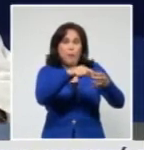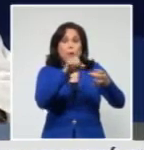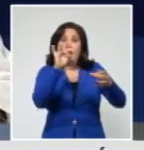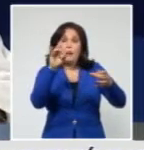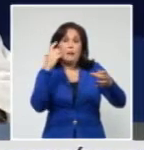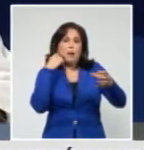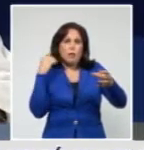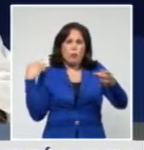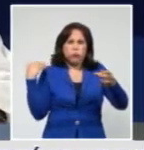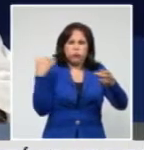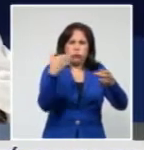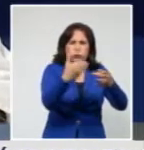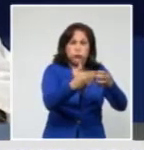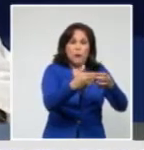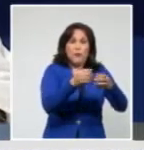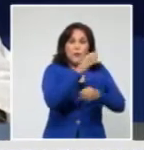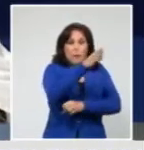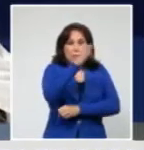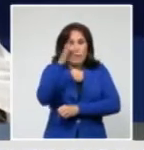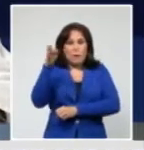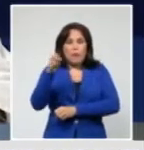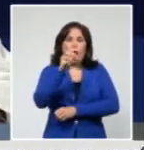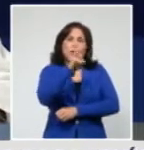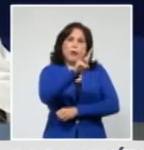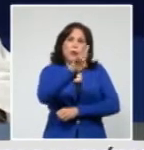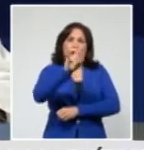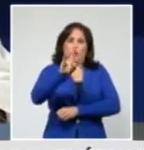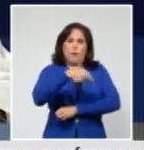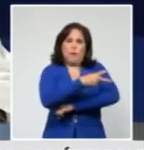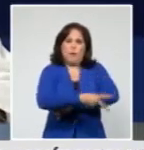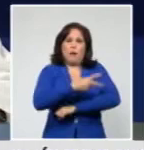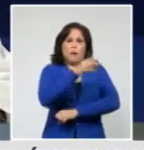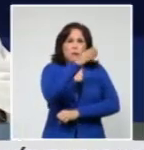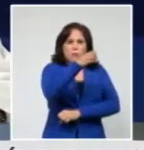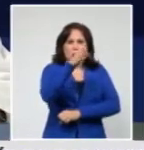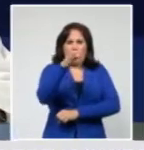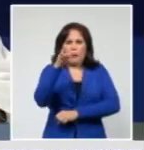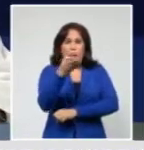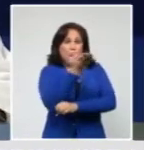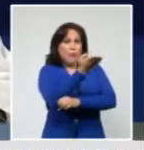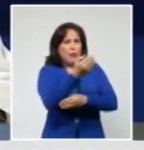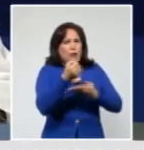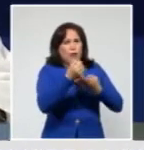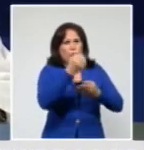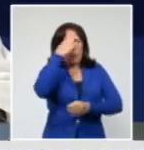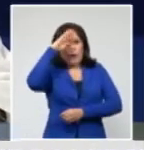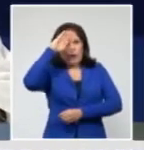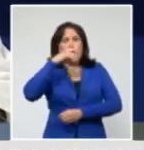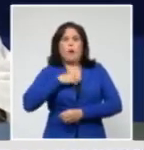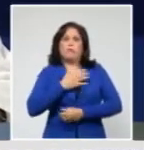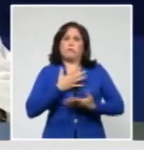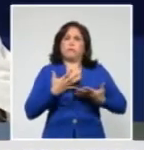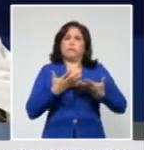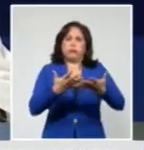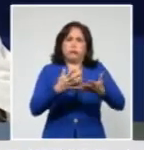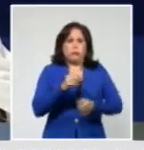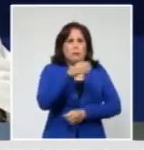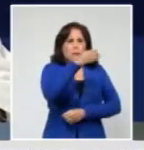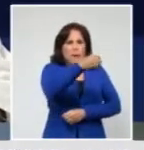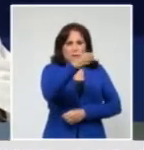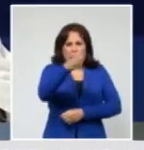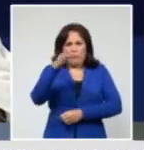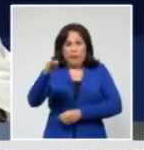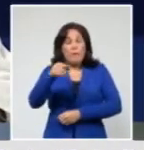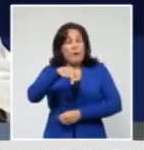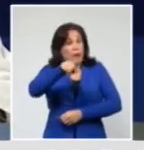by such situations. We therefore offer our congratulations to the brigade and recognition of all